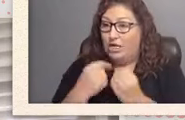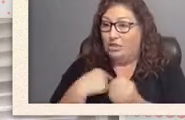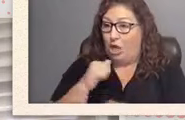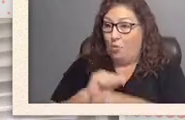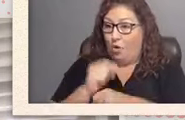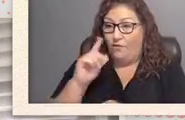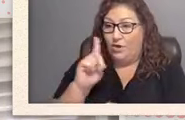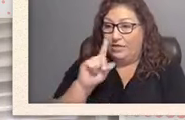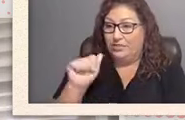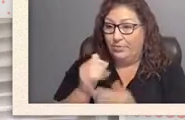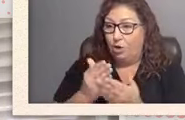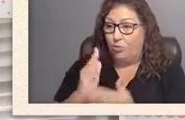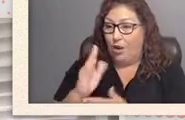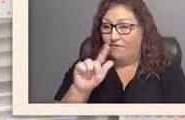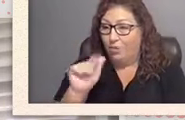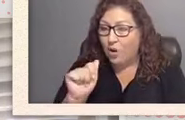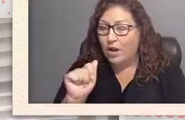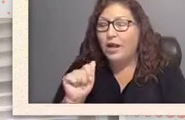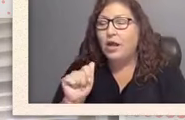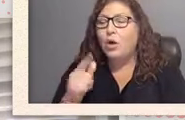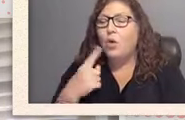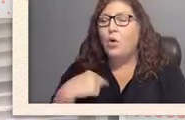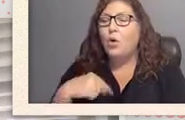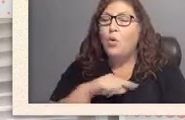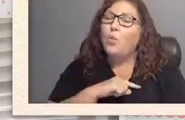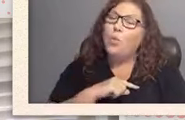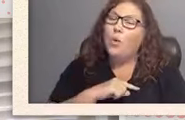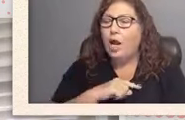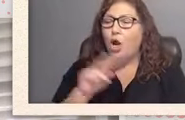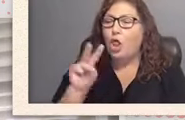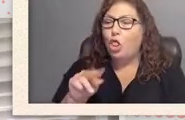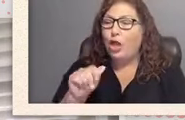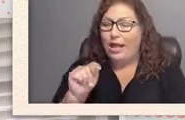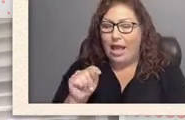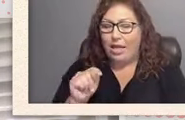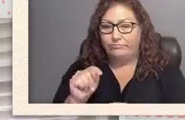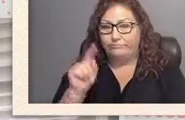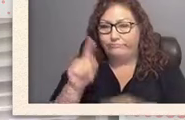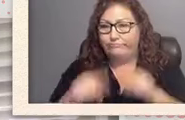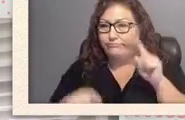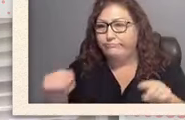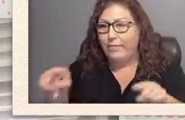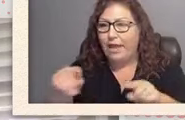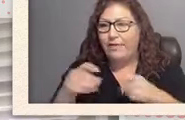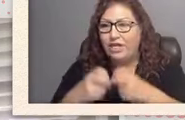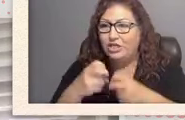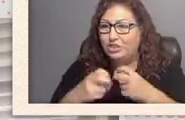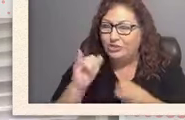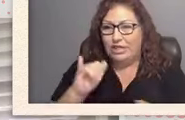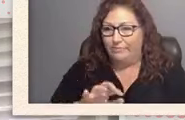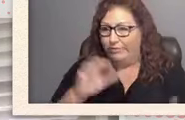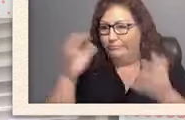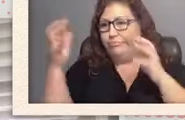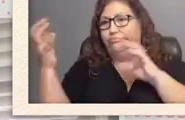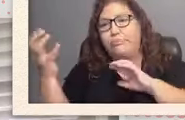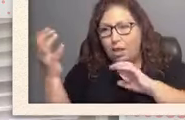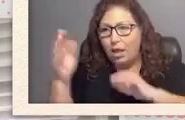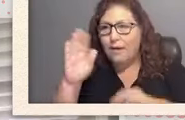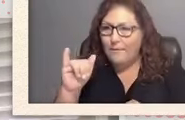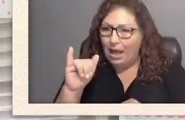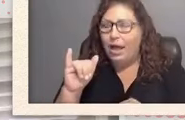Disability Rights Florida, we're sort of looking at a range of issues that have just been turned upside down by the global